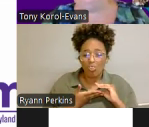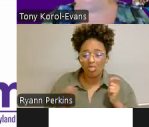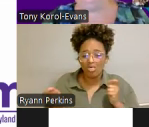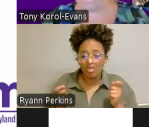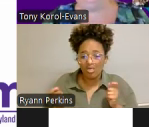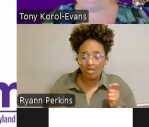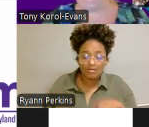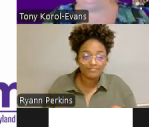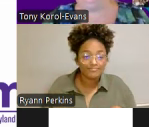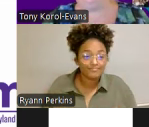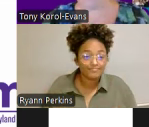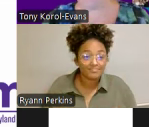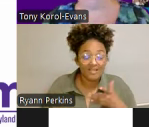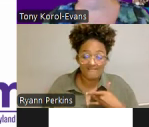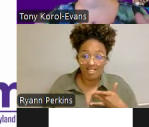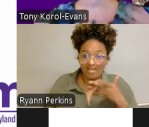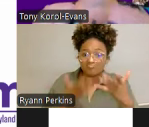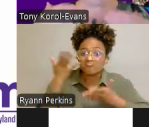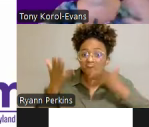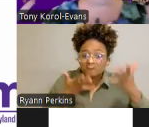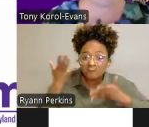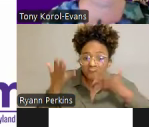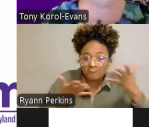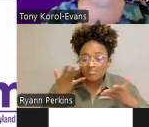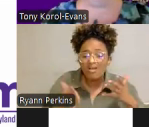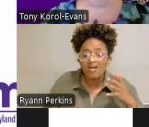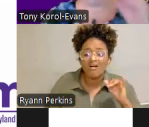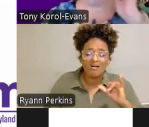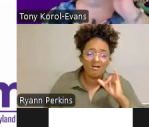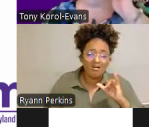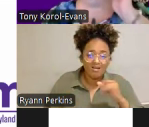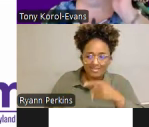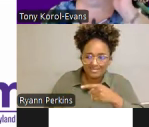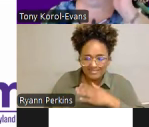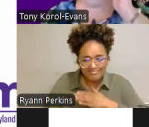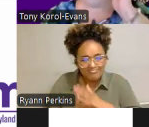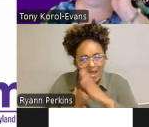get into a relationship like that? Why, again, why didn't they just leave?